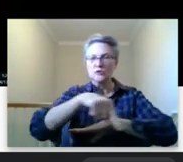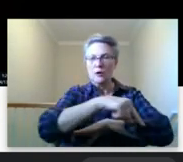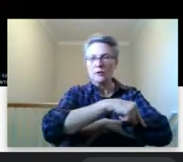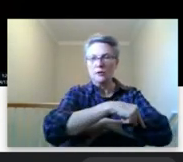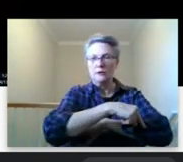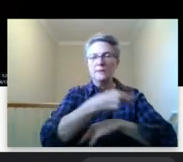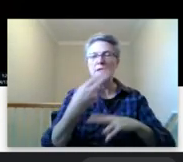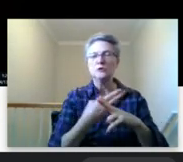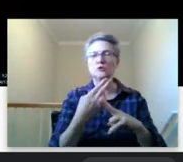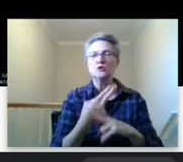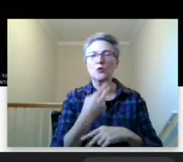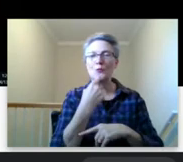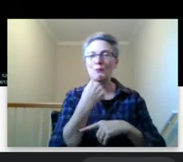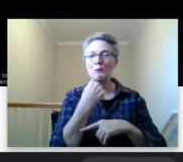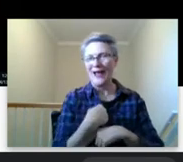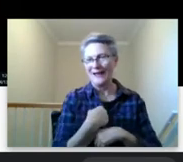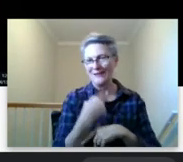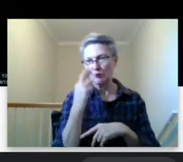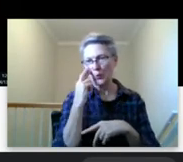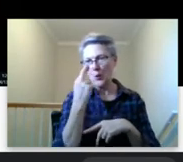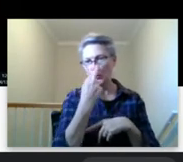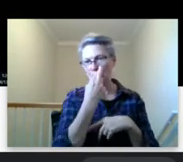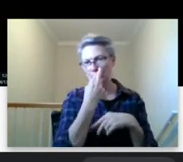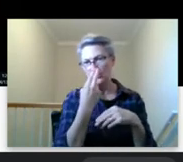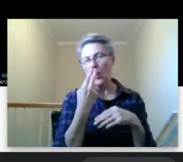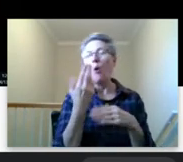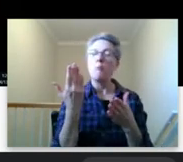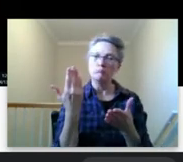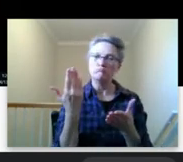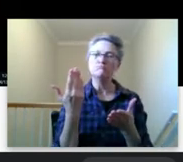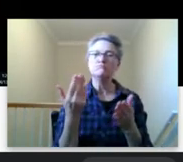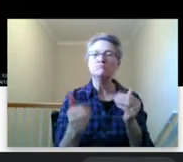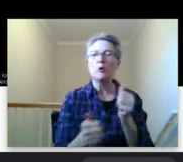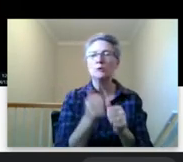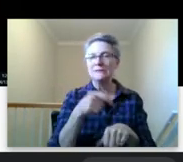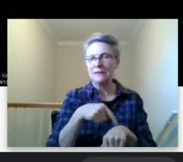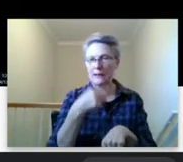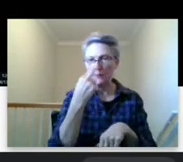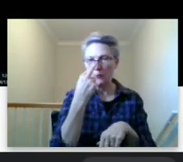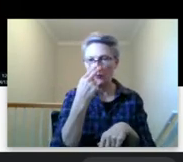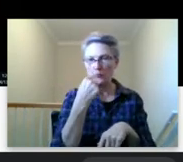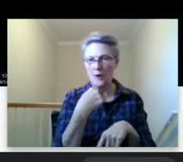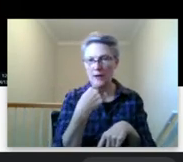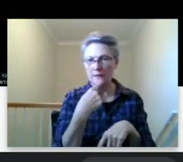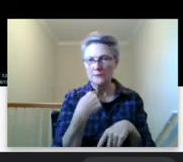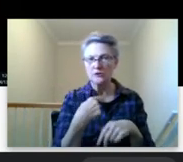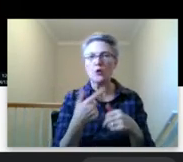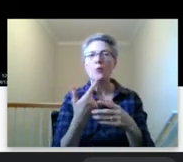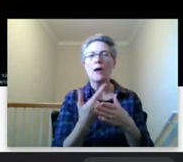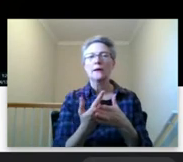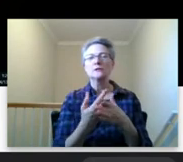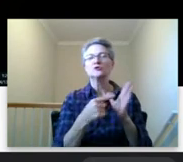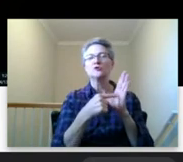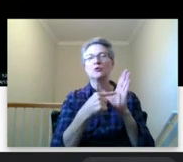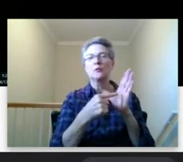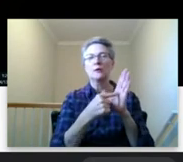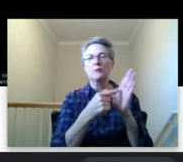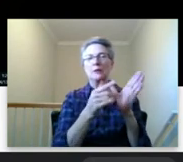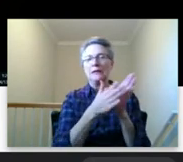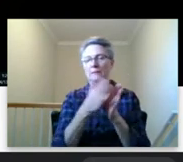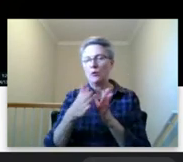garden, since roses are often red, to kind of keep our work organized so that you can follow along with me as we're